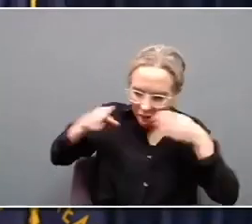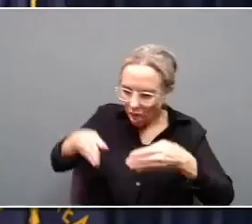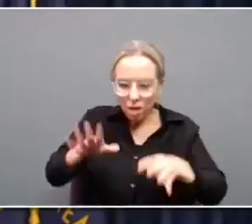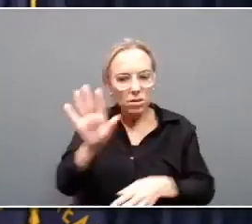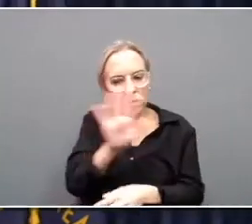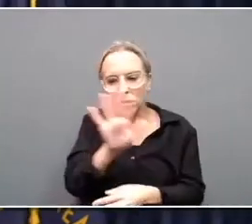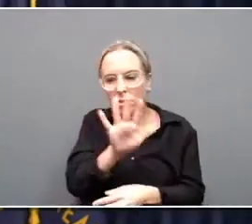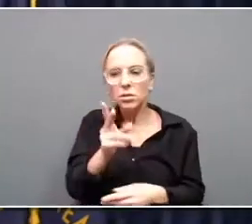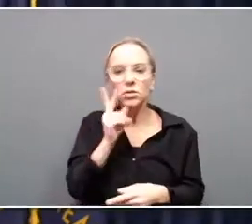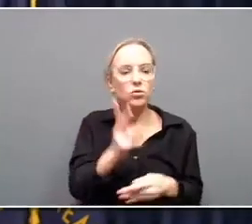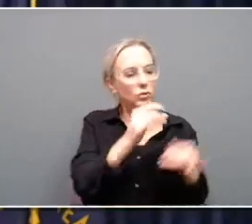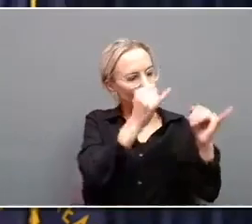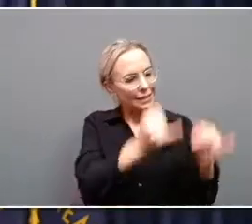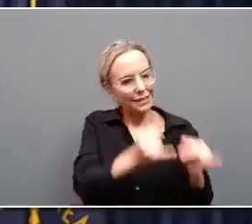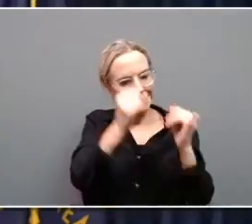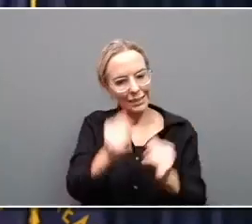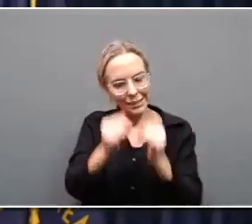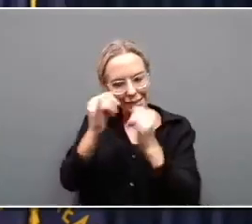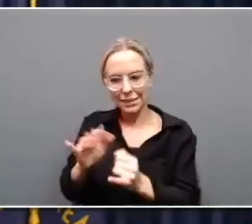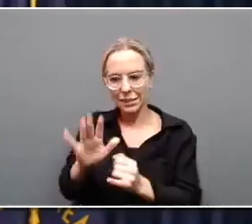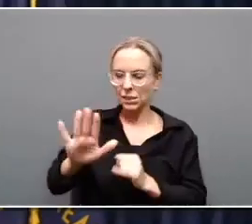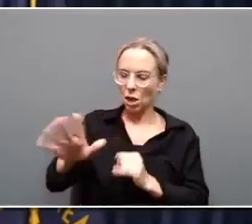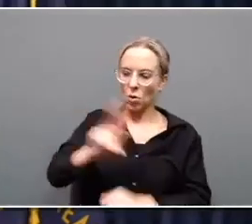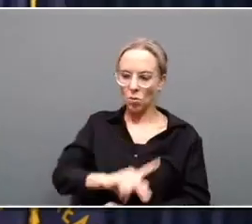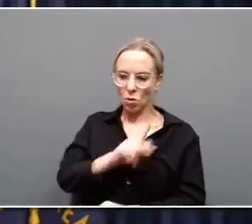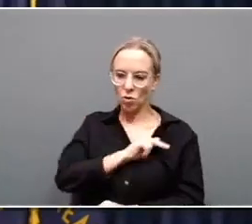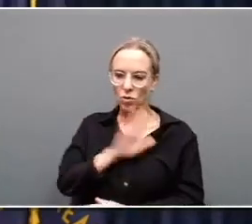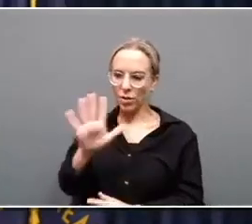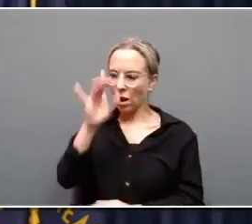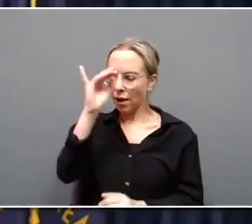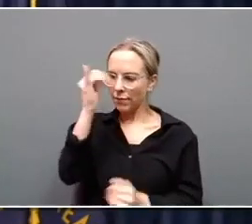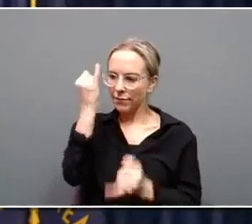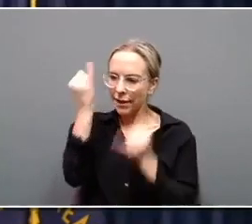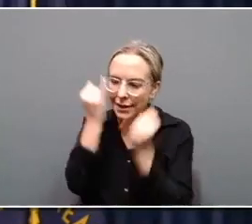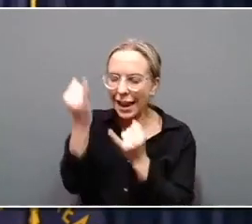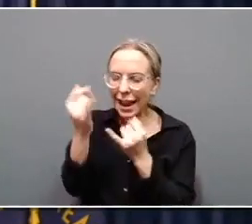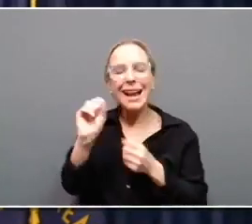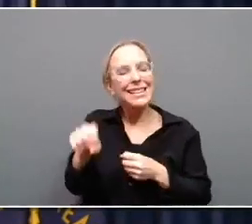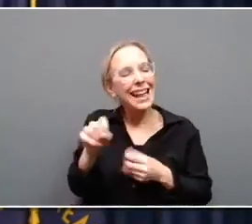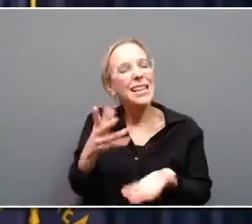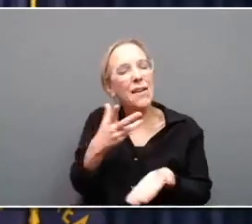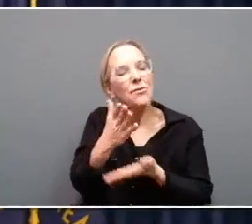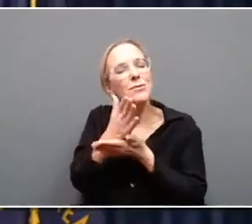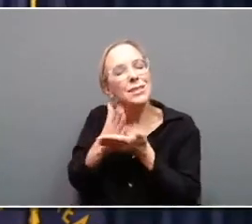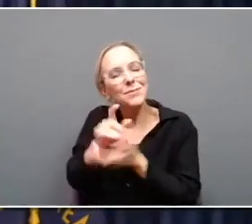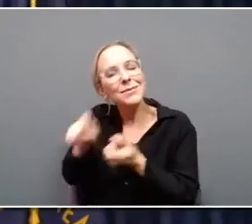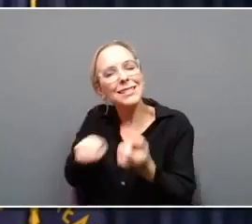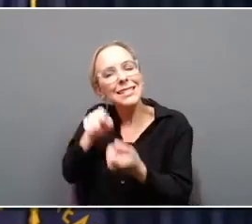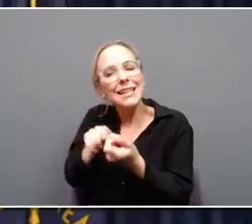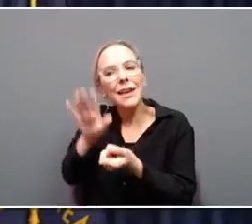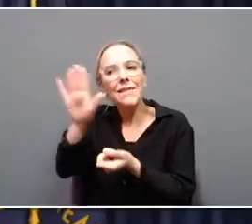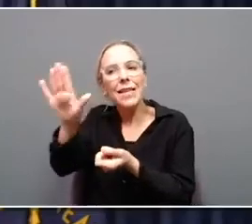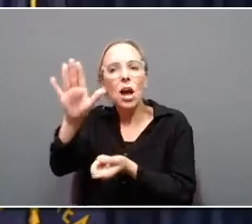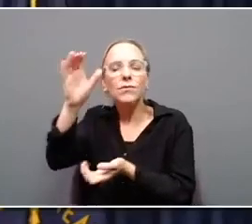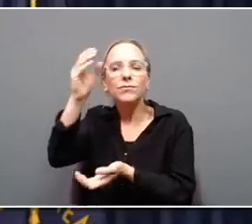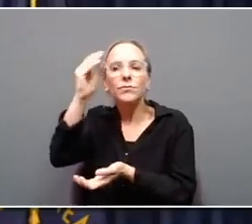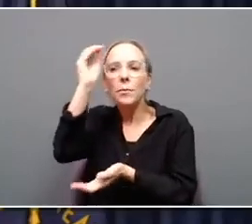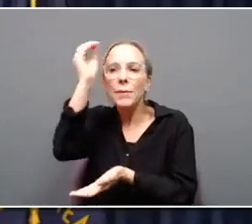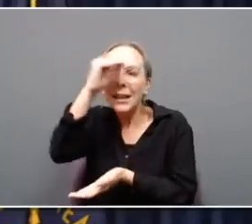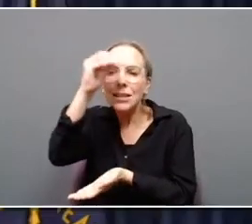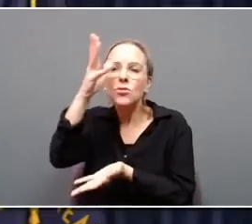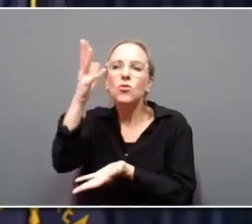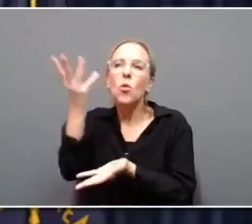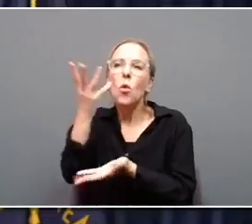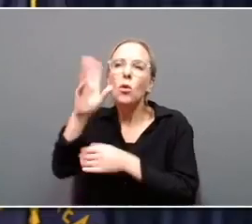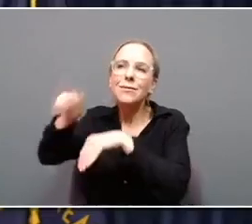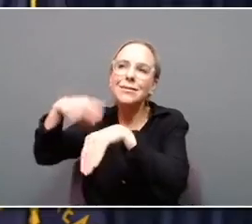candidate, their personal ideology. They will be a part of a party and share certain views with maybe the state or national platform